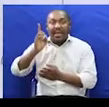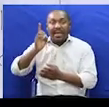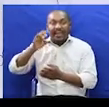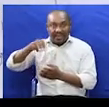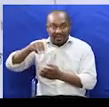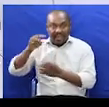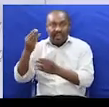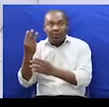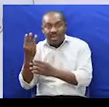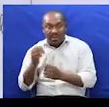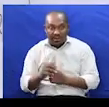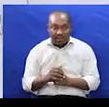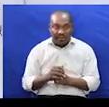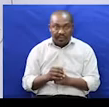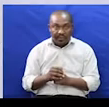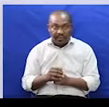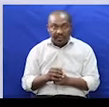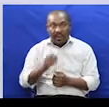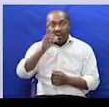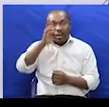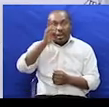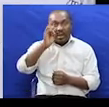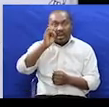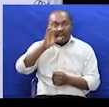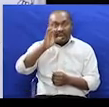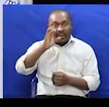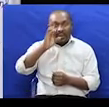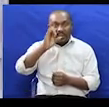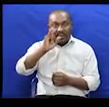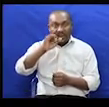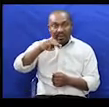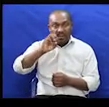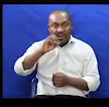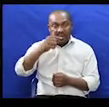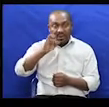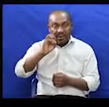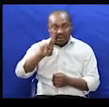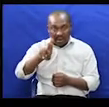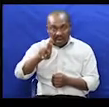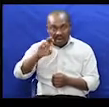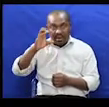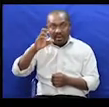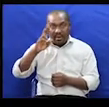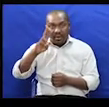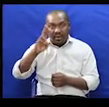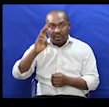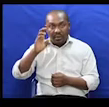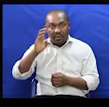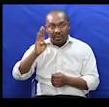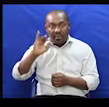per decimeter cubic. Therefore, from there, I can say that molarity of potassium